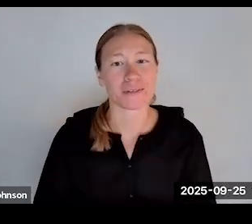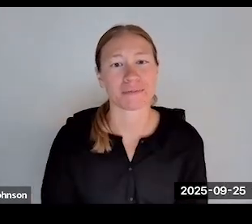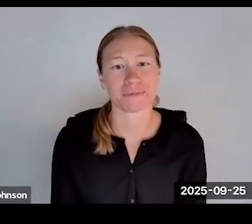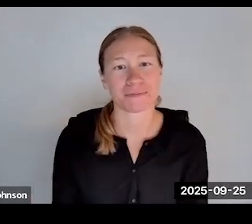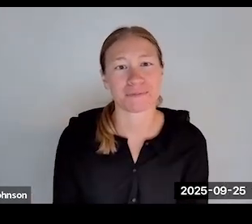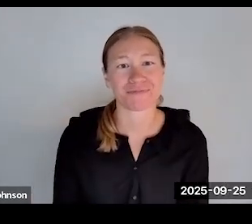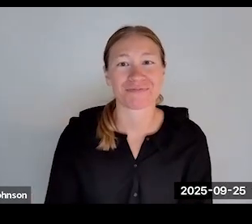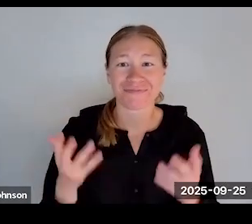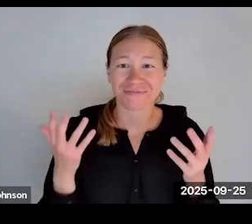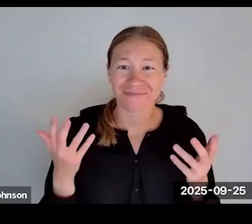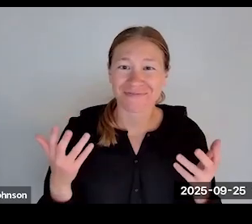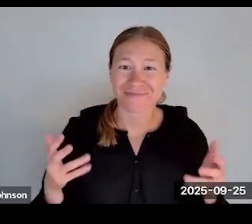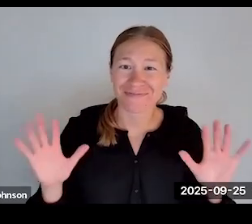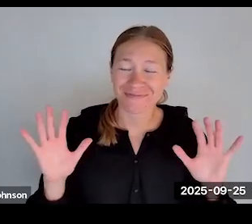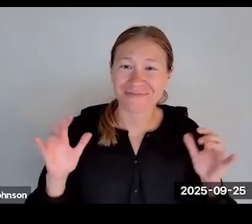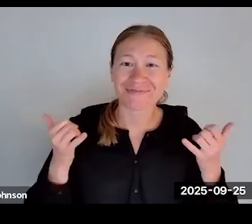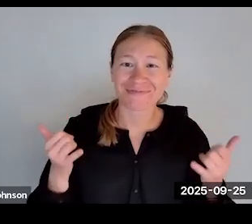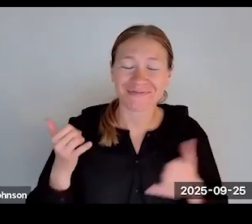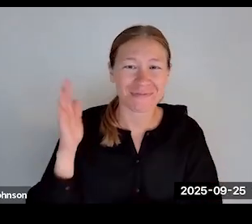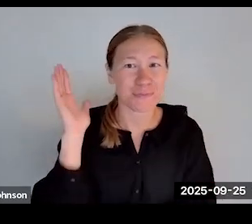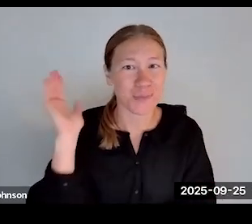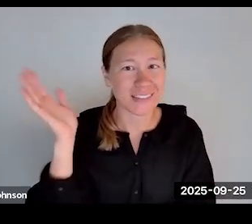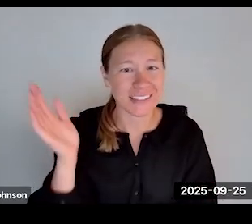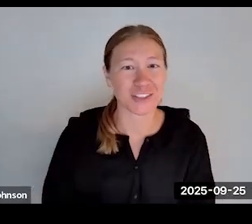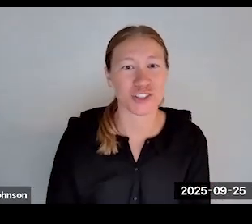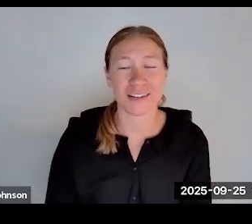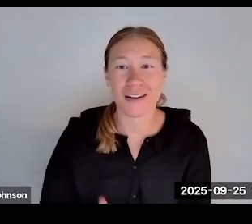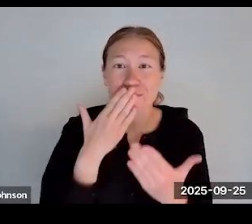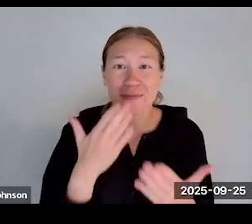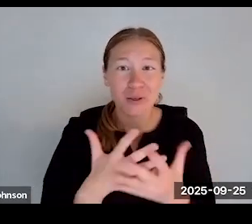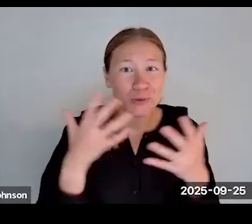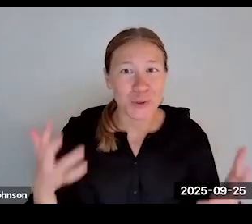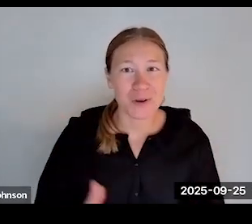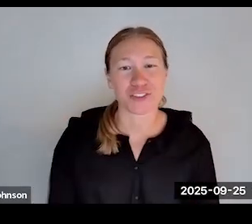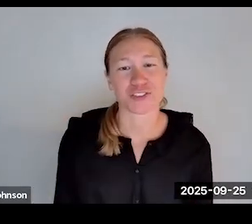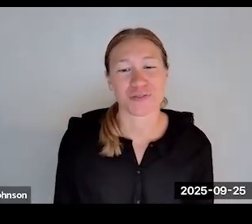So that is the end of the presentation. Thank you very much.